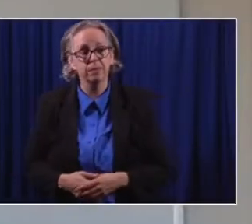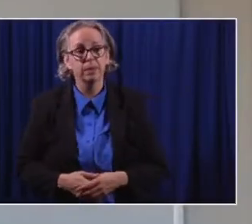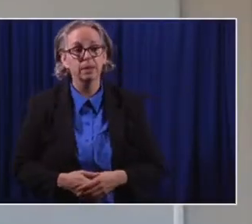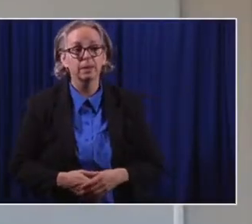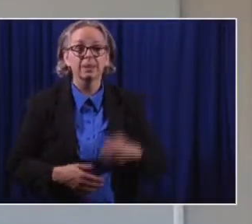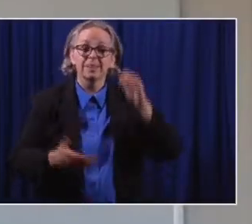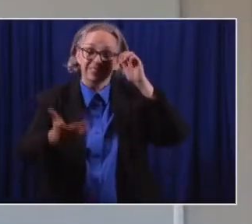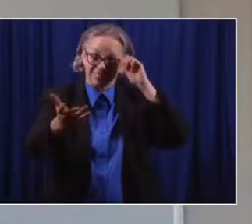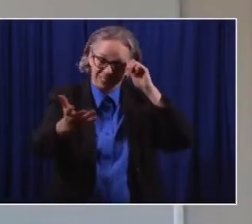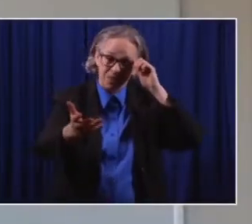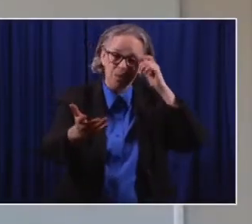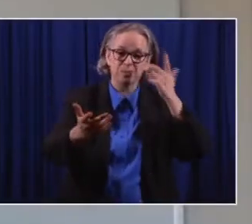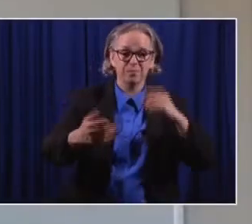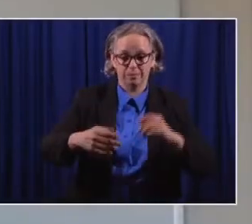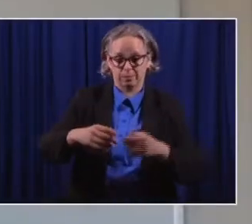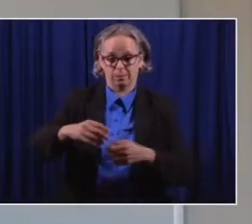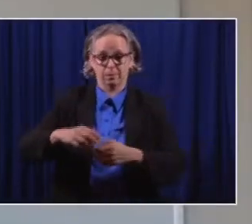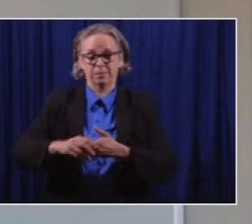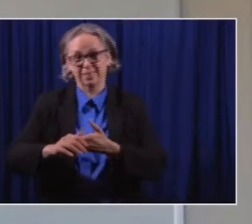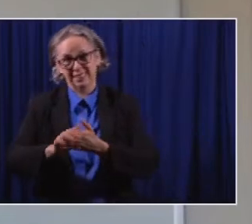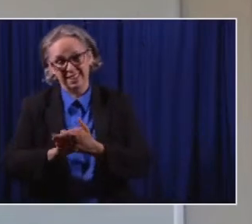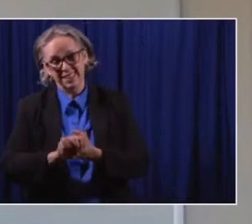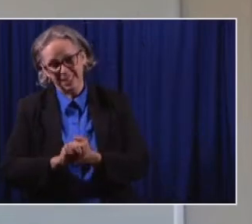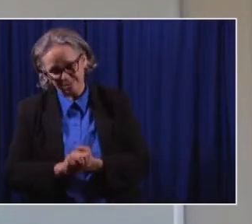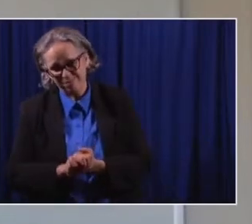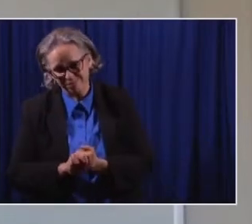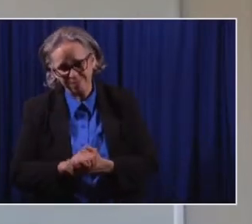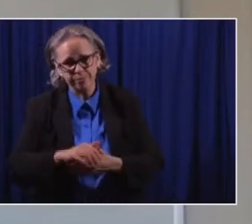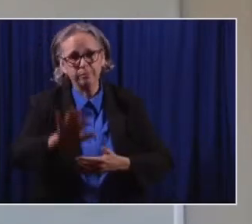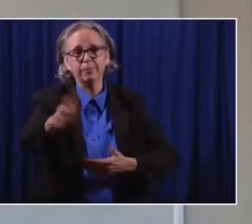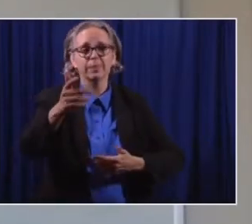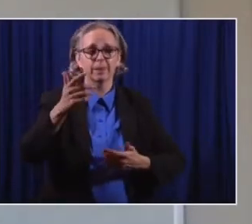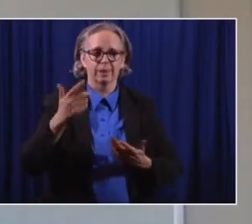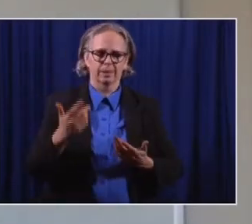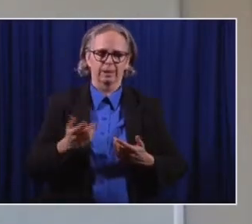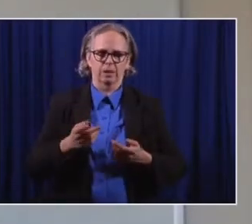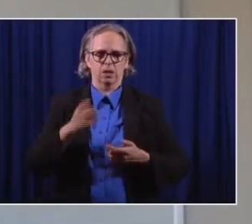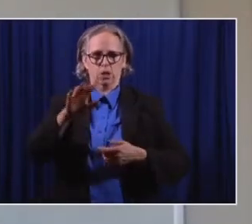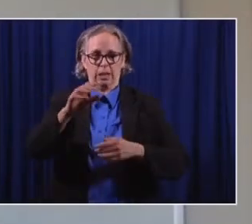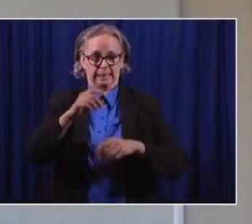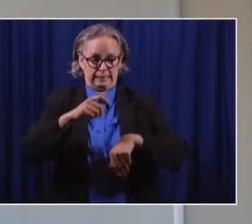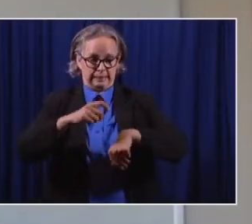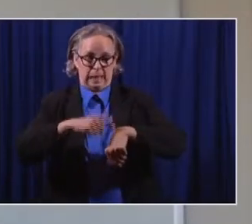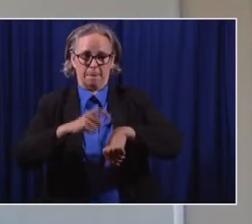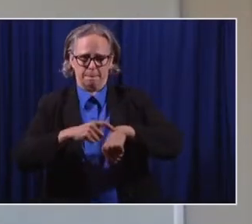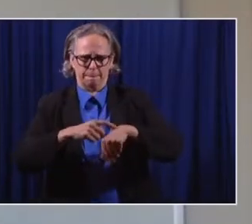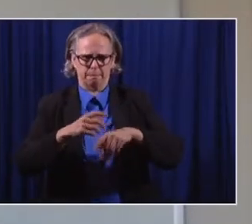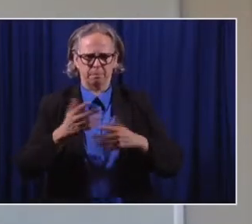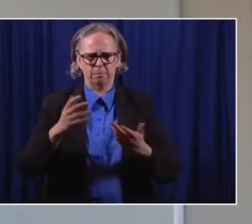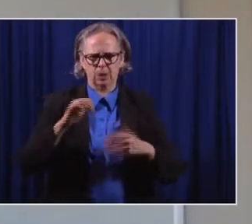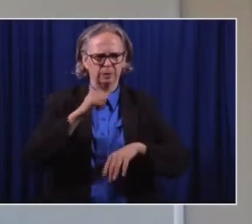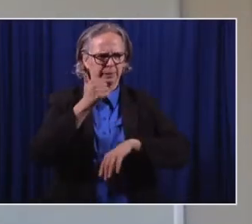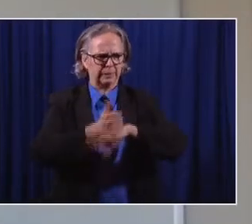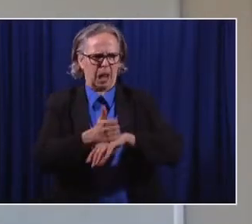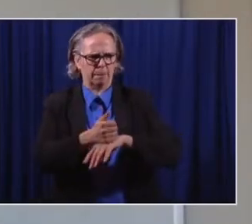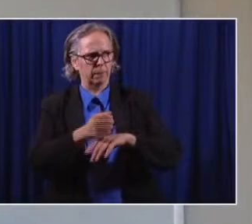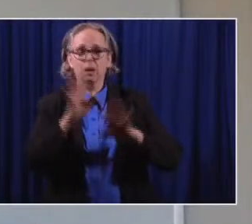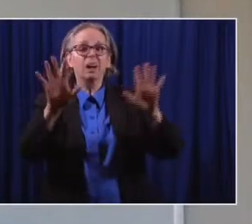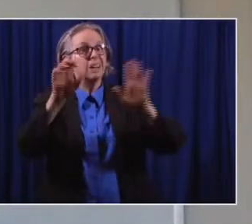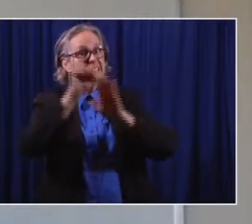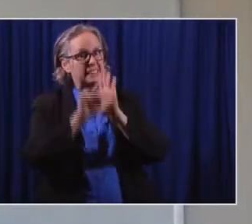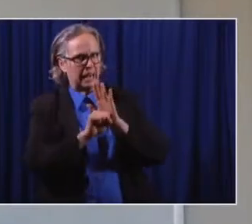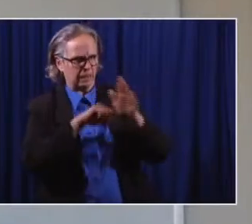So we use that contact definition that was from the state. So that factor of time. Now, if someone's with someone all